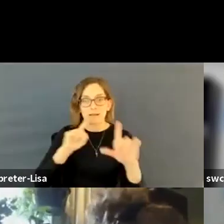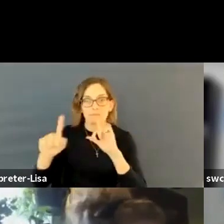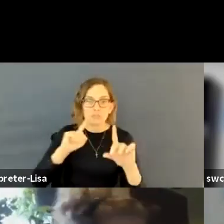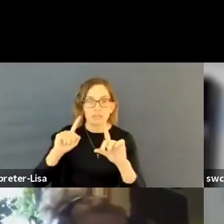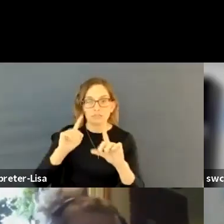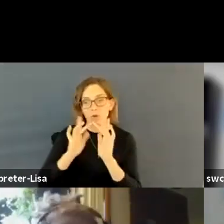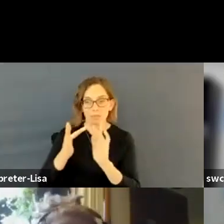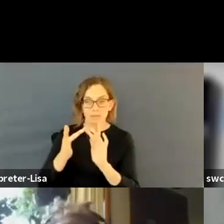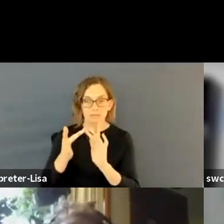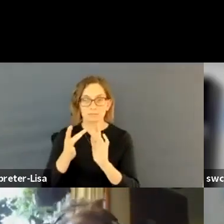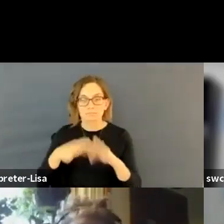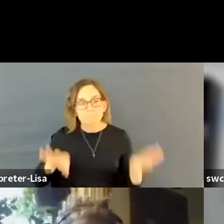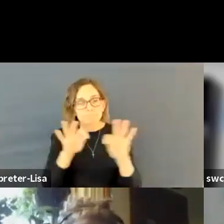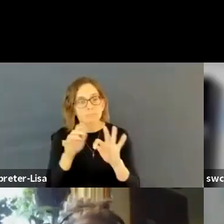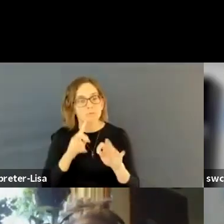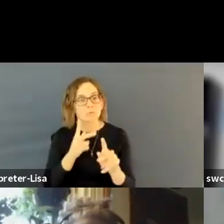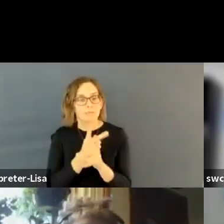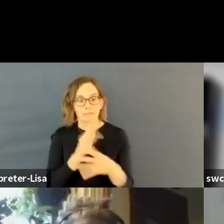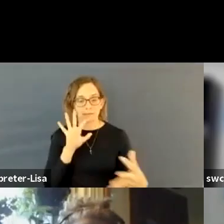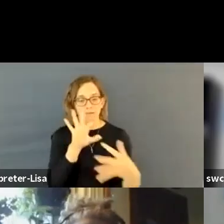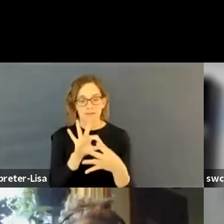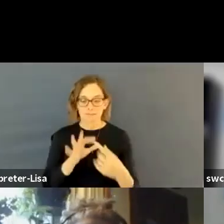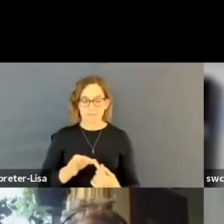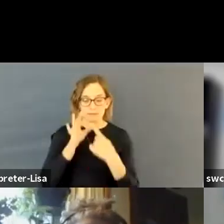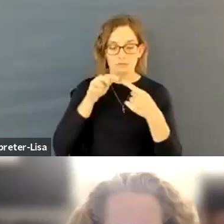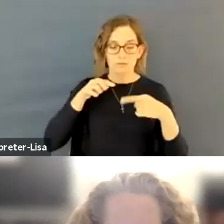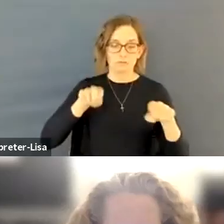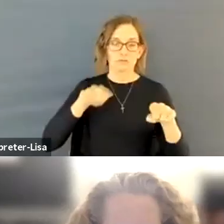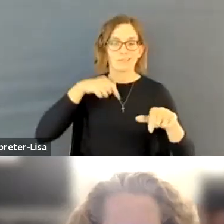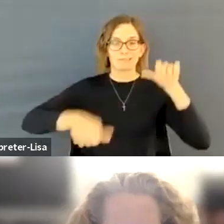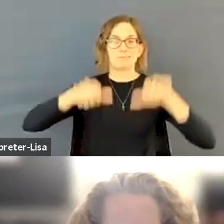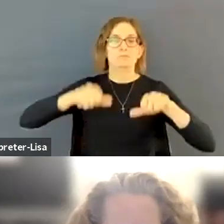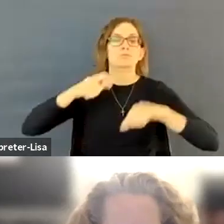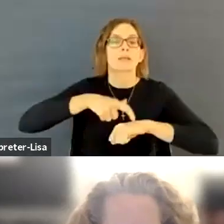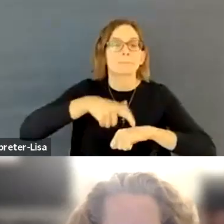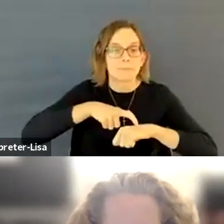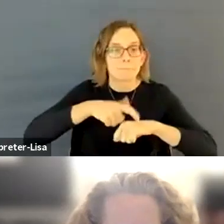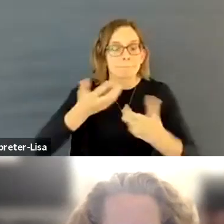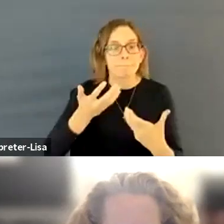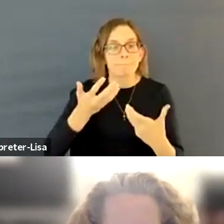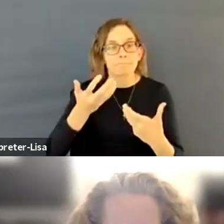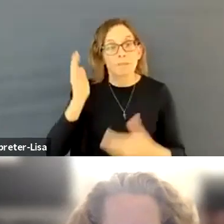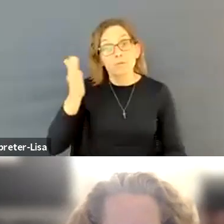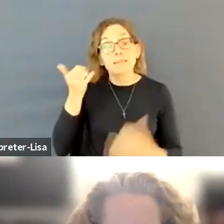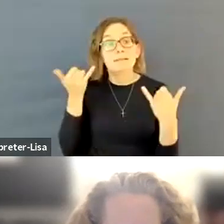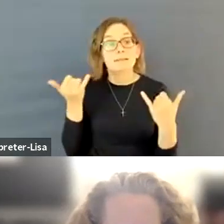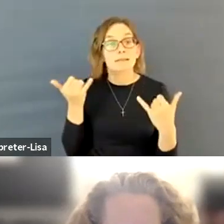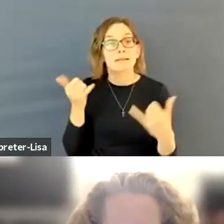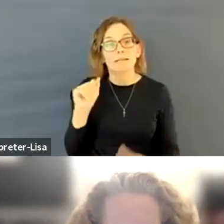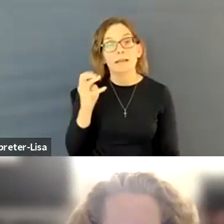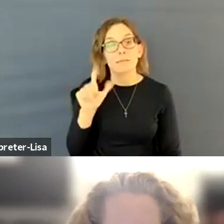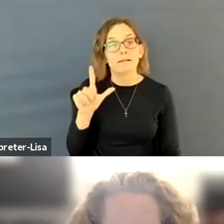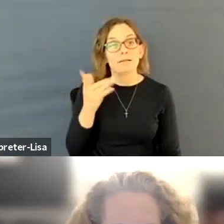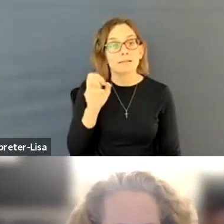is incredibly important for us to stay connected, especially during these uncertain times. Our presenters today are Abigail